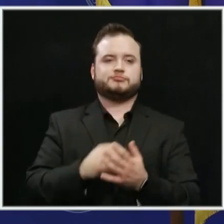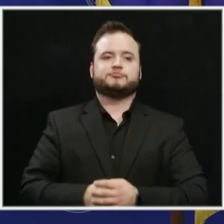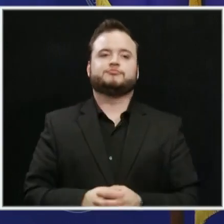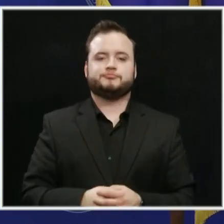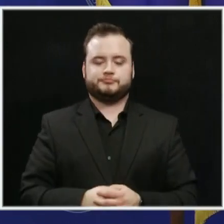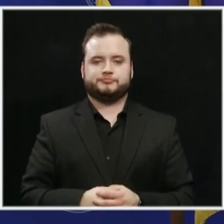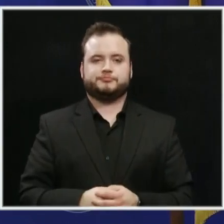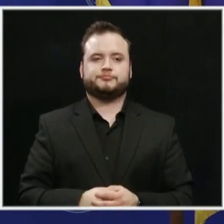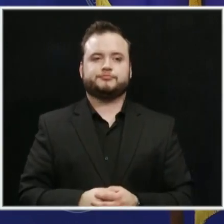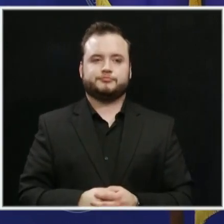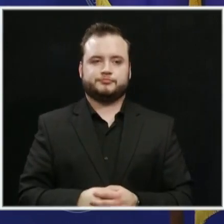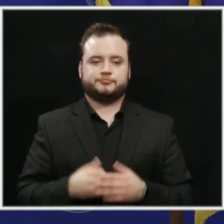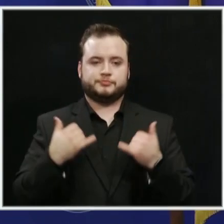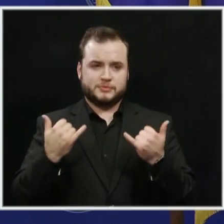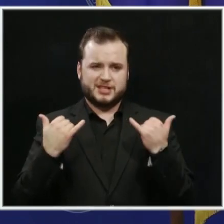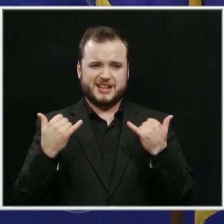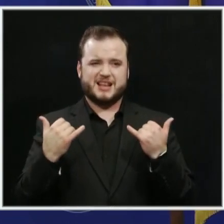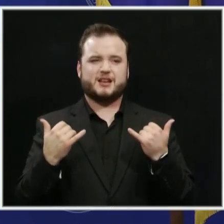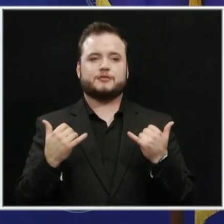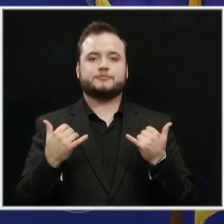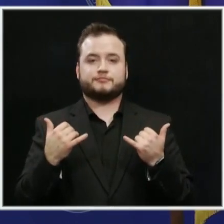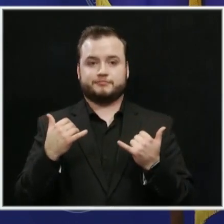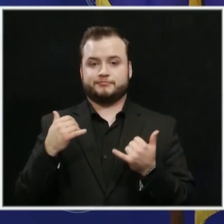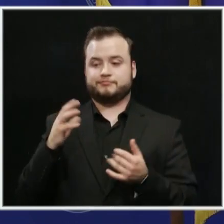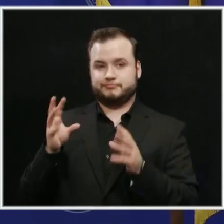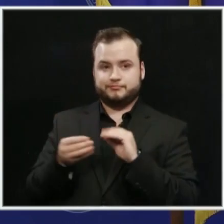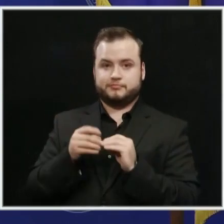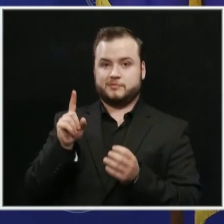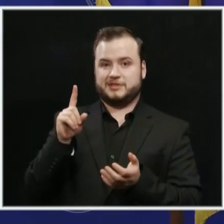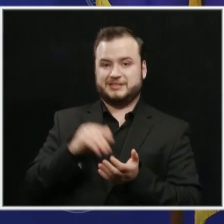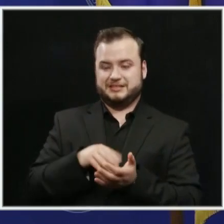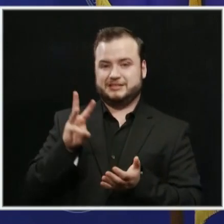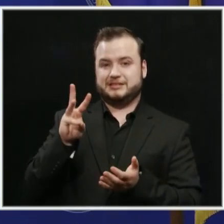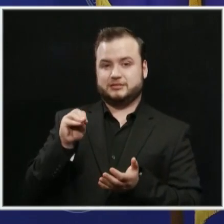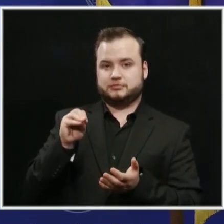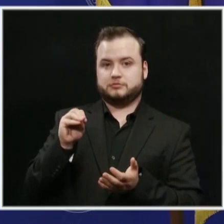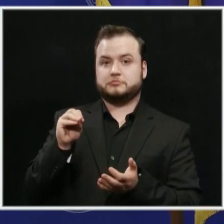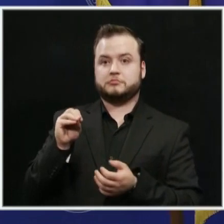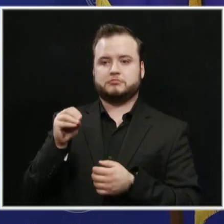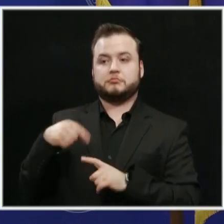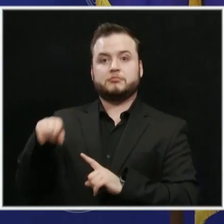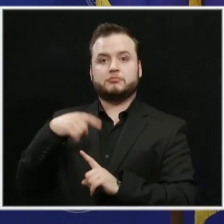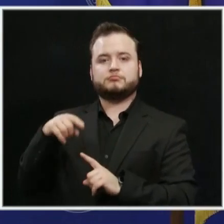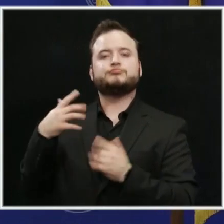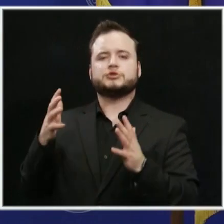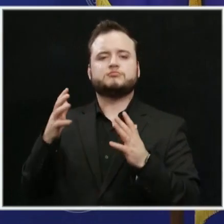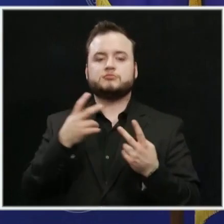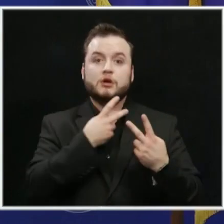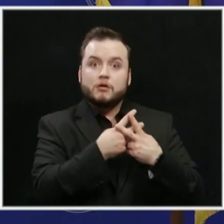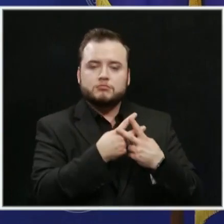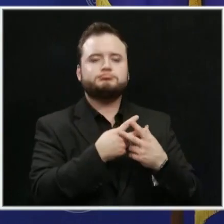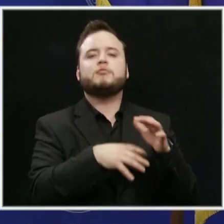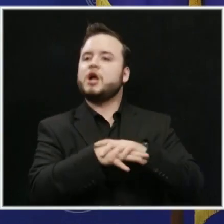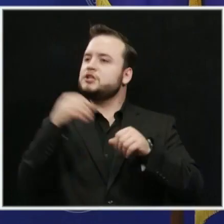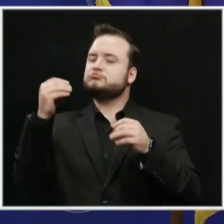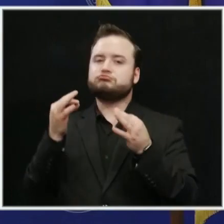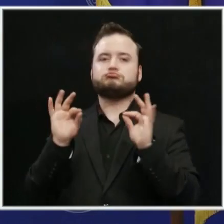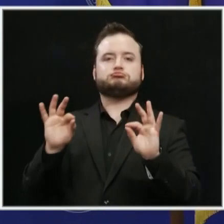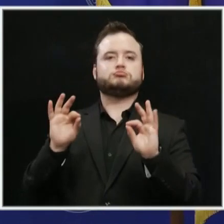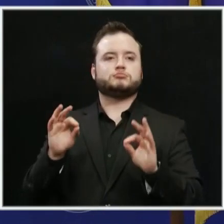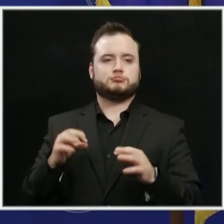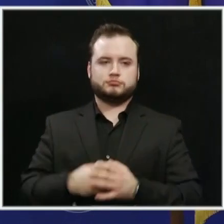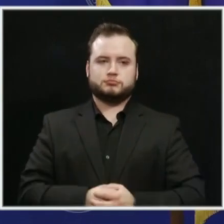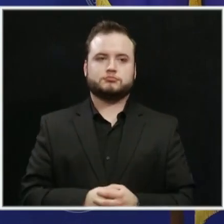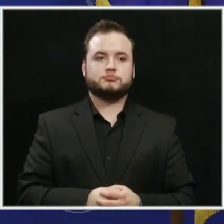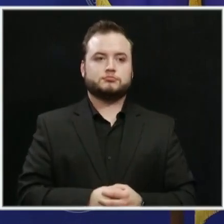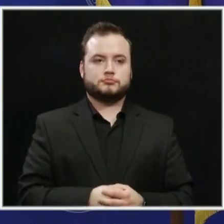1,066 patients have been released from isolation. So that's the good news. There are currently 222 patients in the